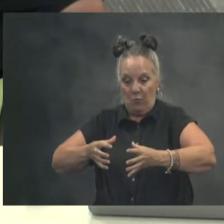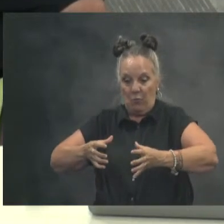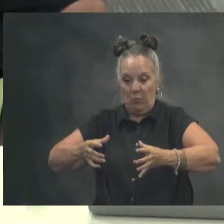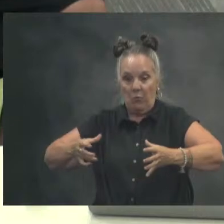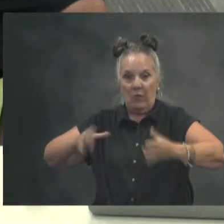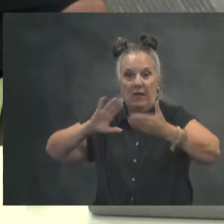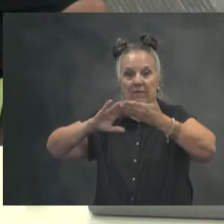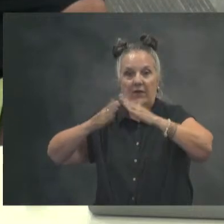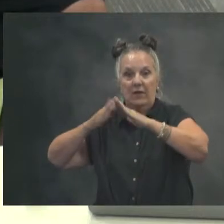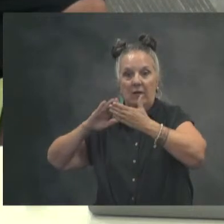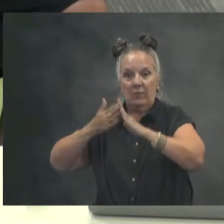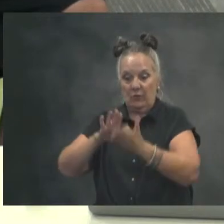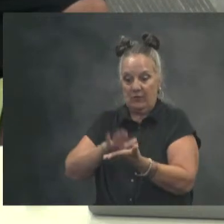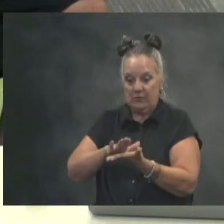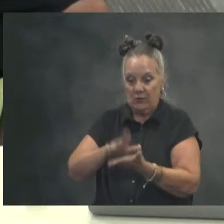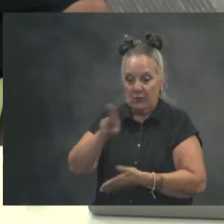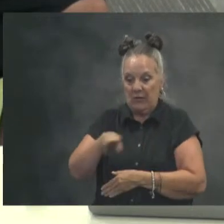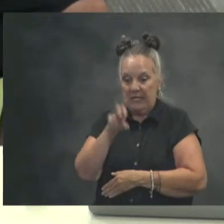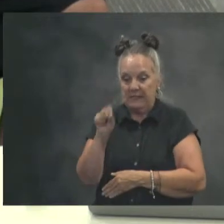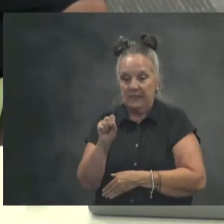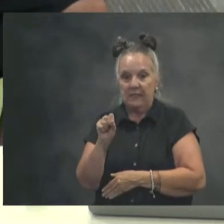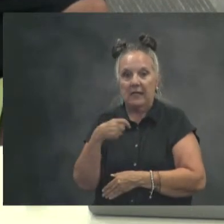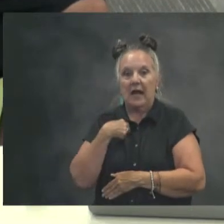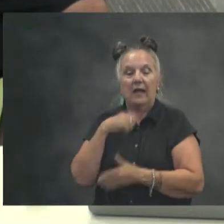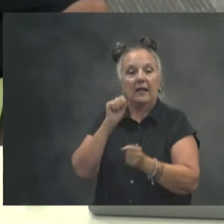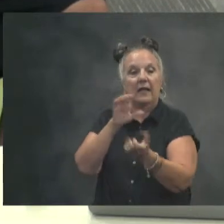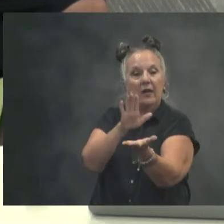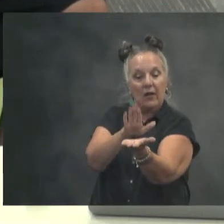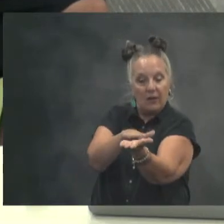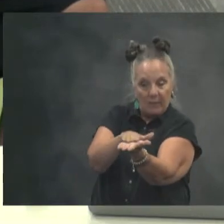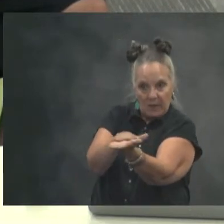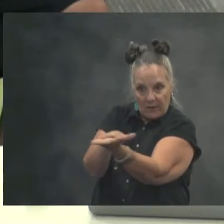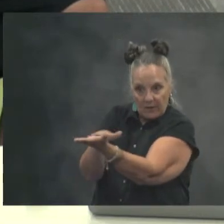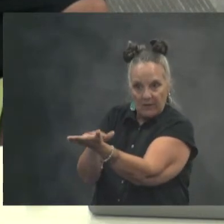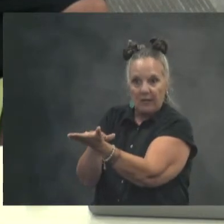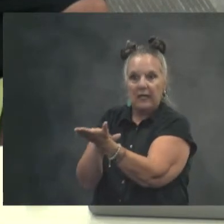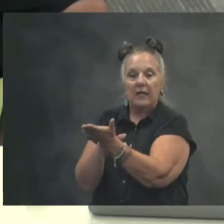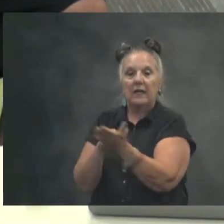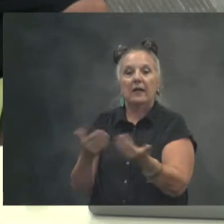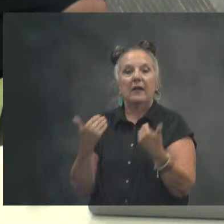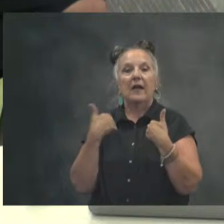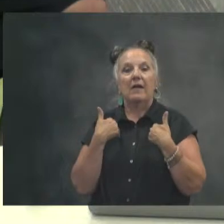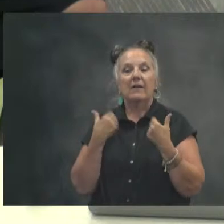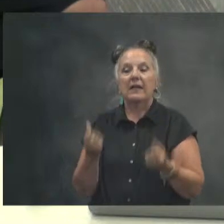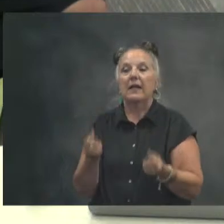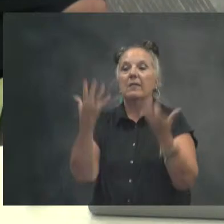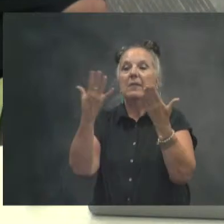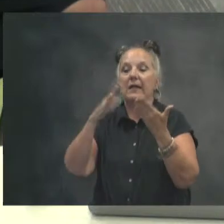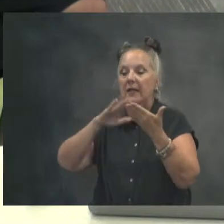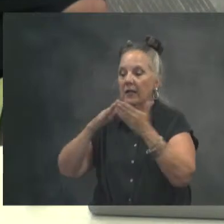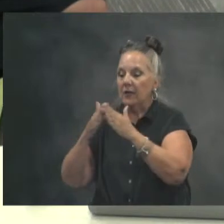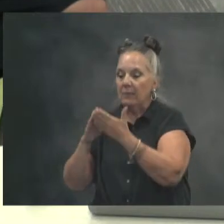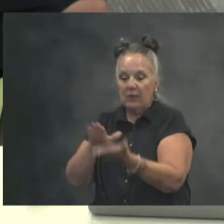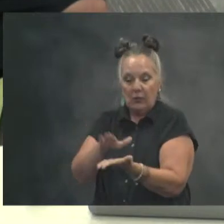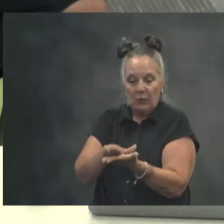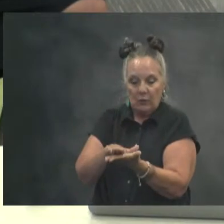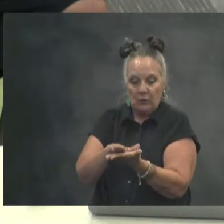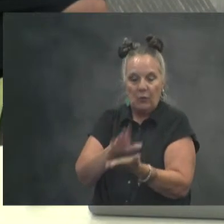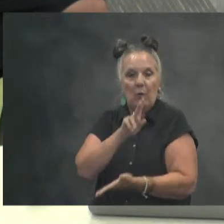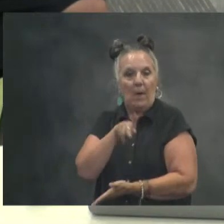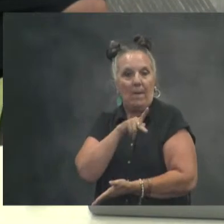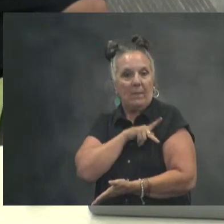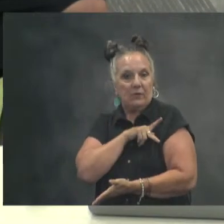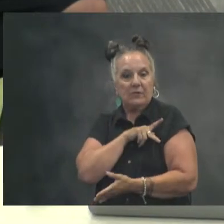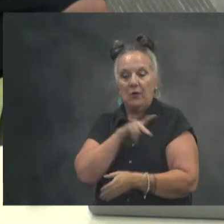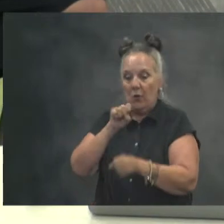States. I can compliment you on the fact of having many community school personnel in